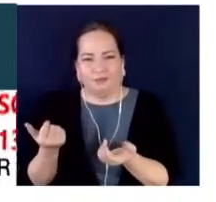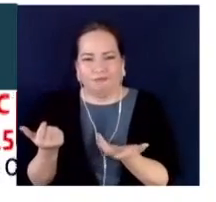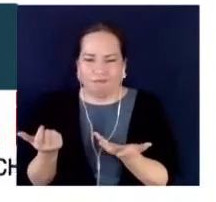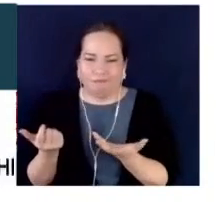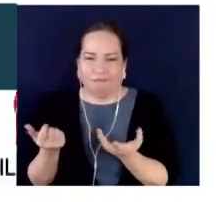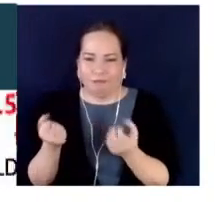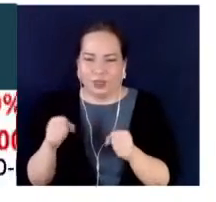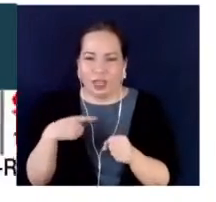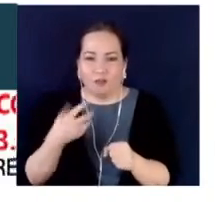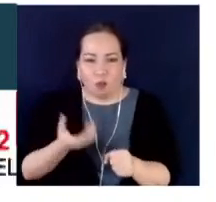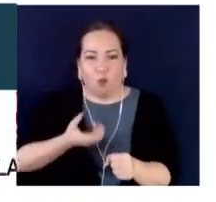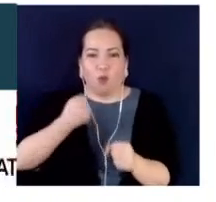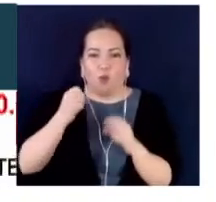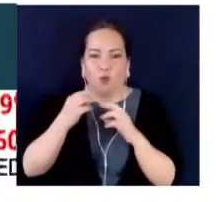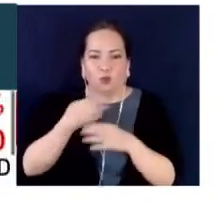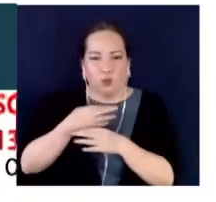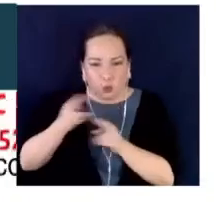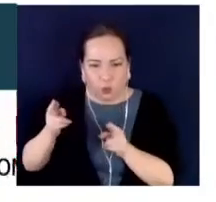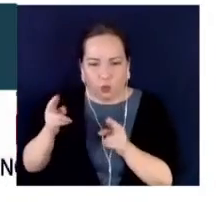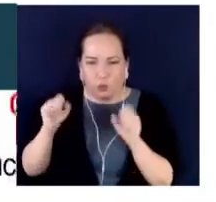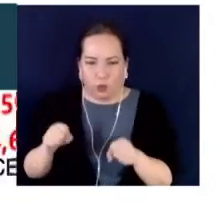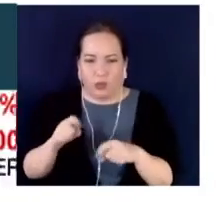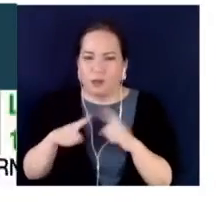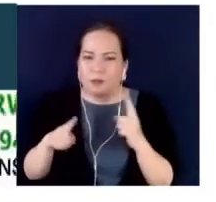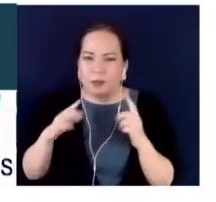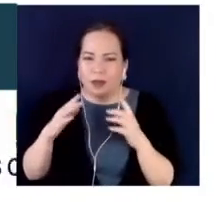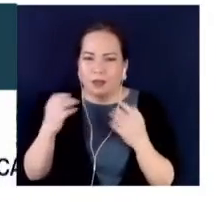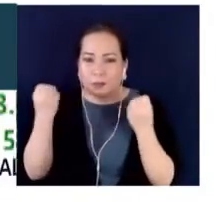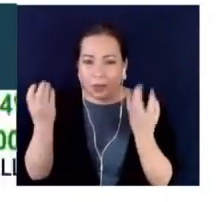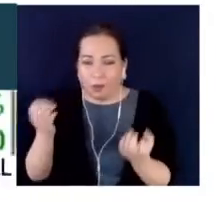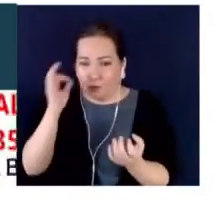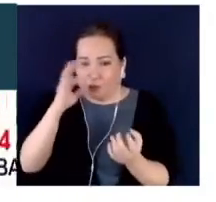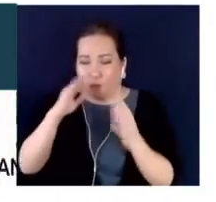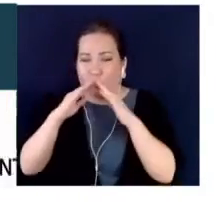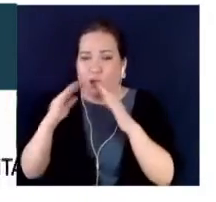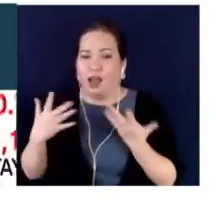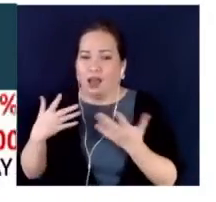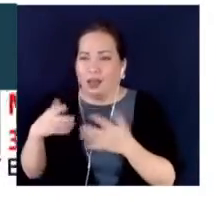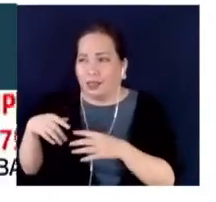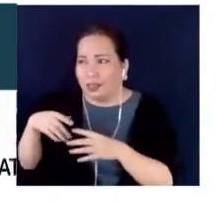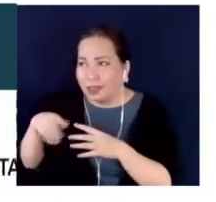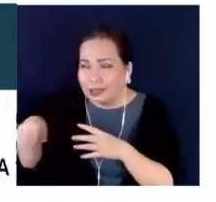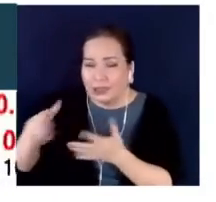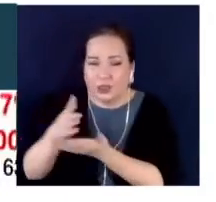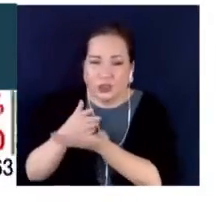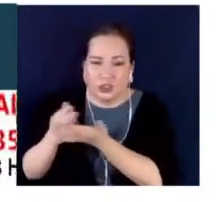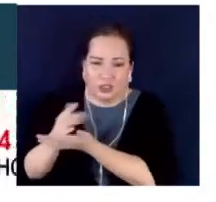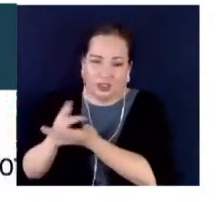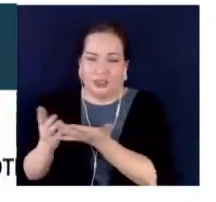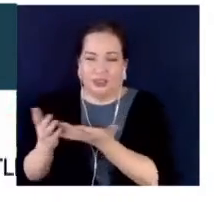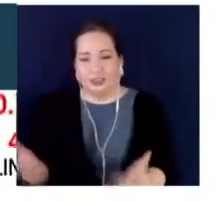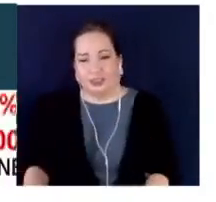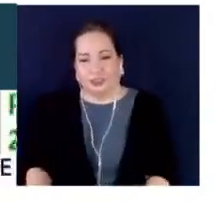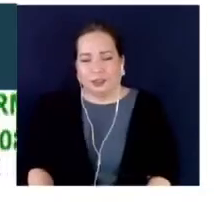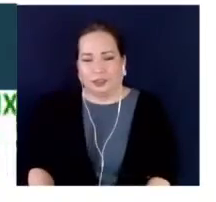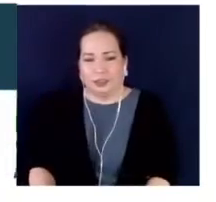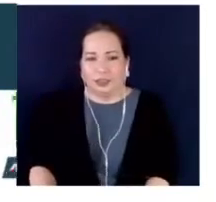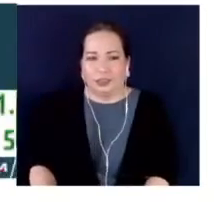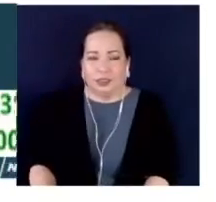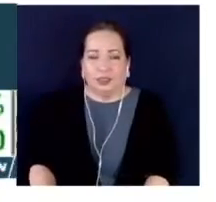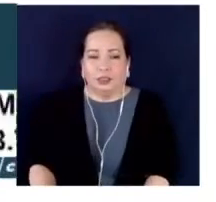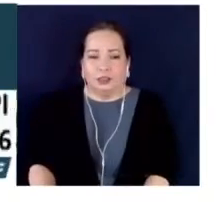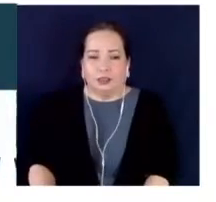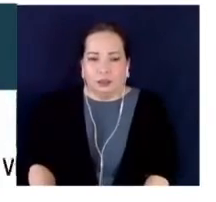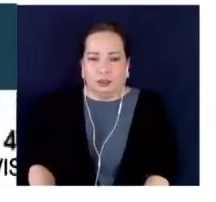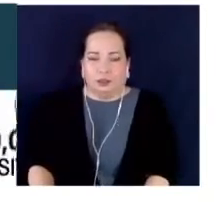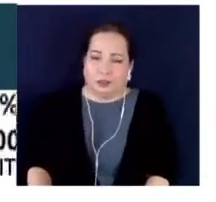in the upper class of the society, that they have a lot of rooms in their houses. Mm. But then